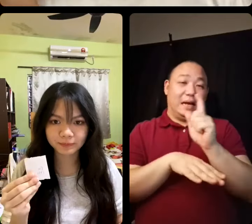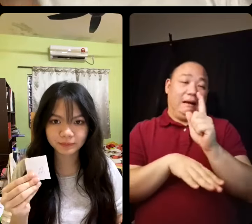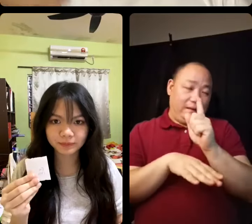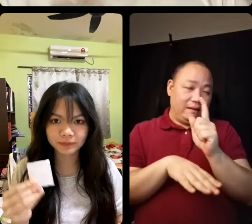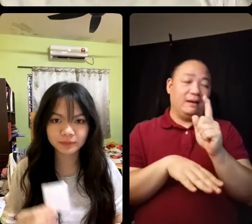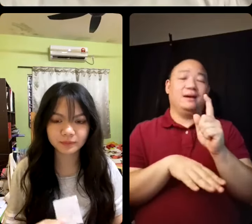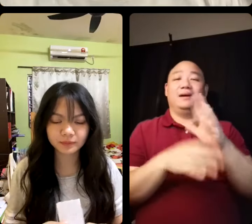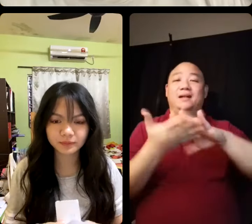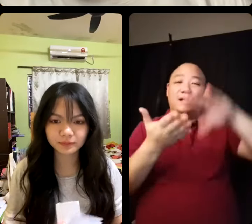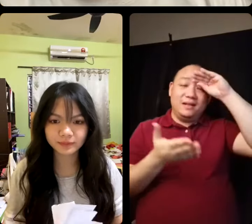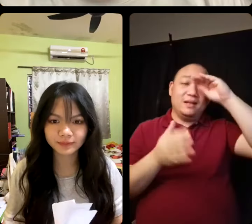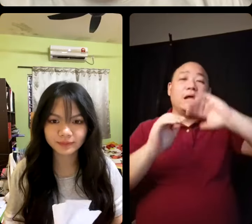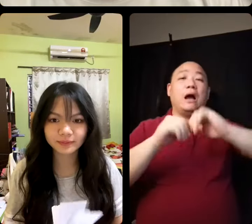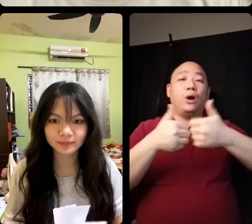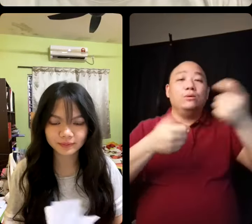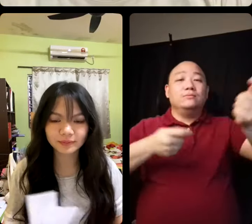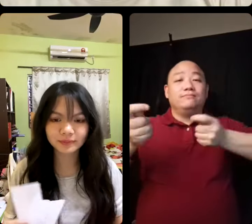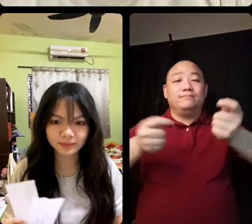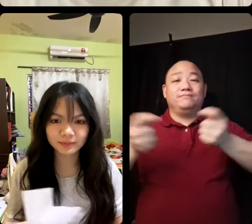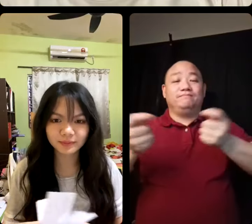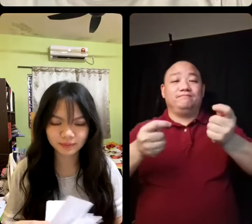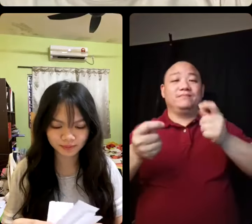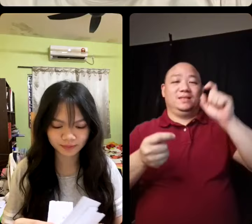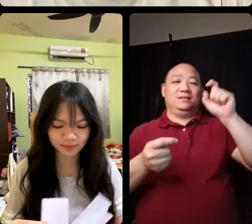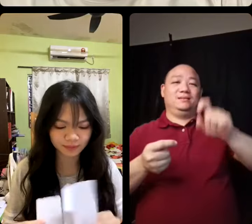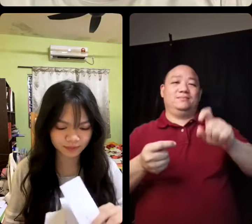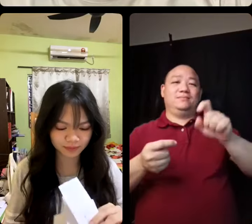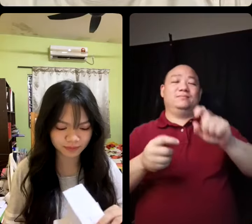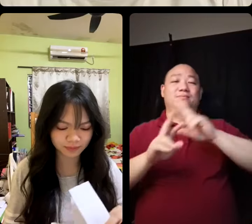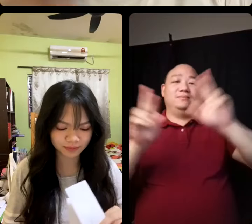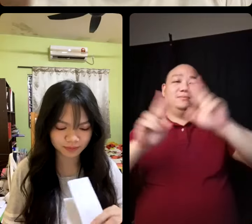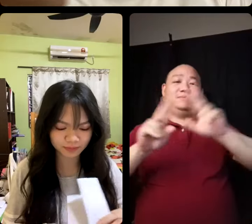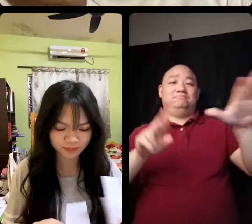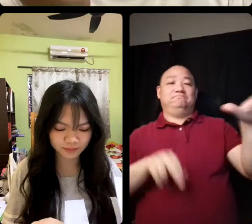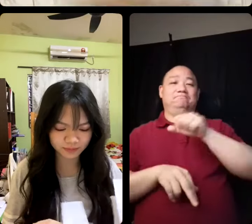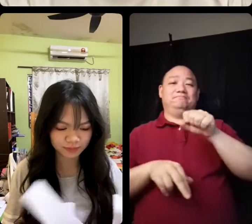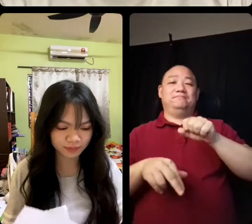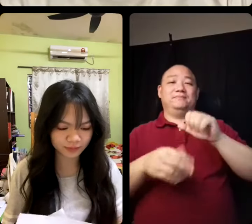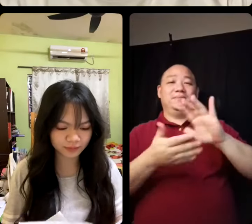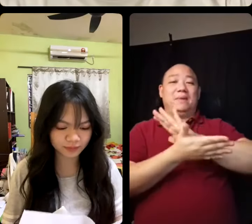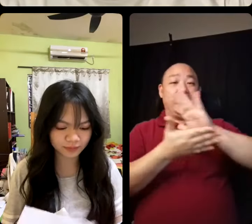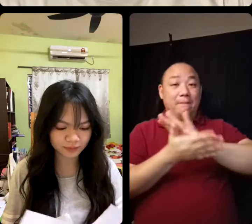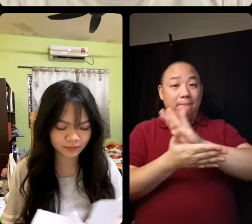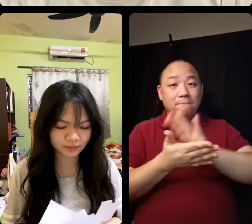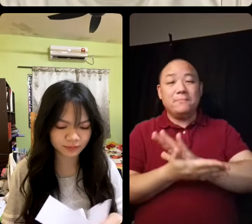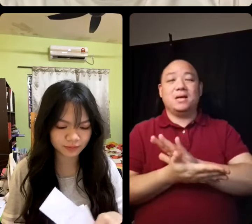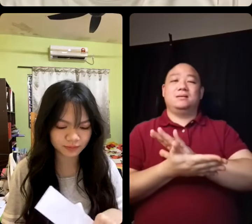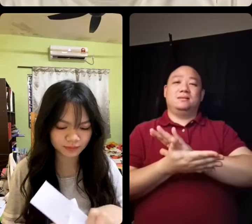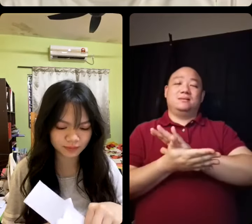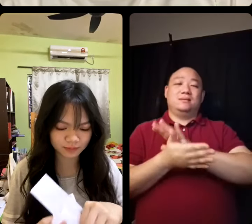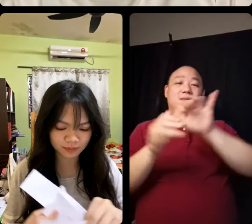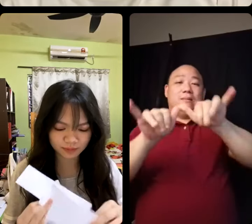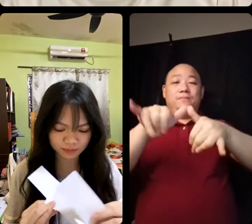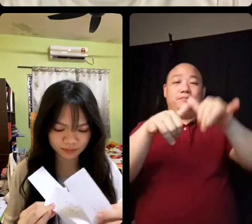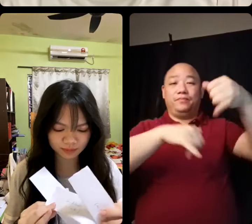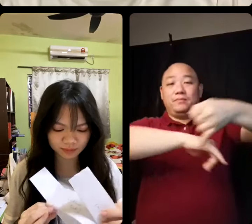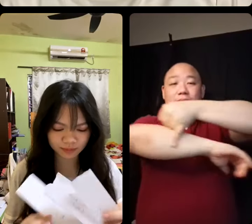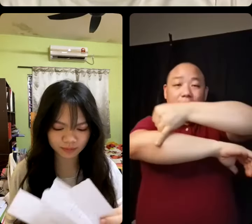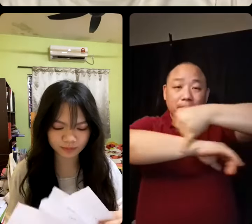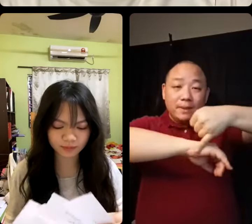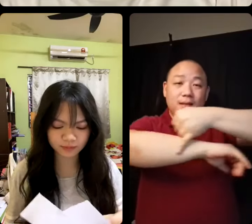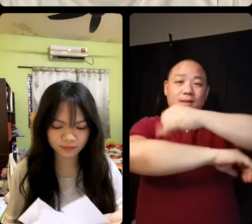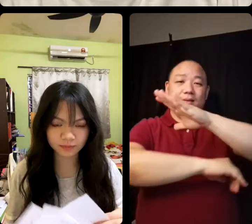stripes, and we are minusing the time that we are using. Okay, so this one, I'm going to rate it. So eat, I spend